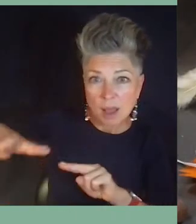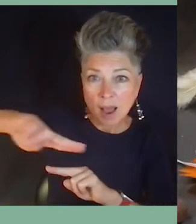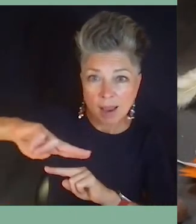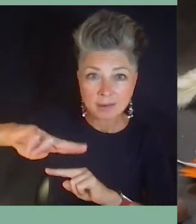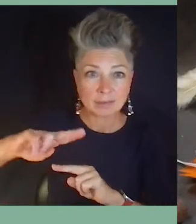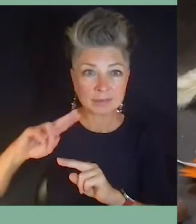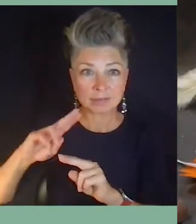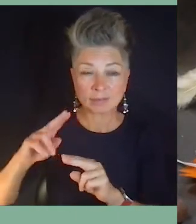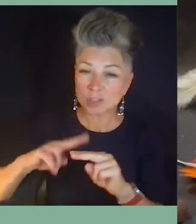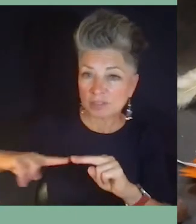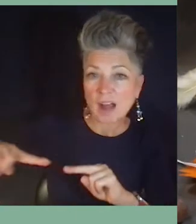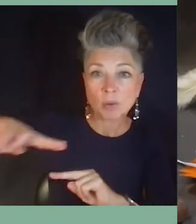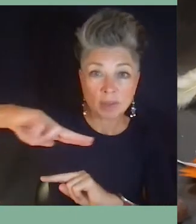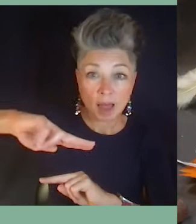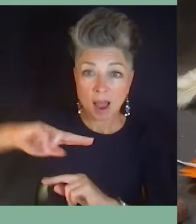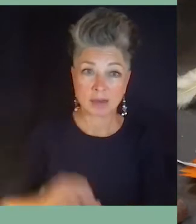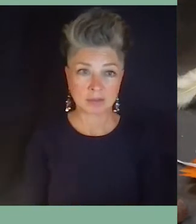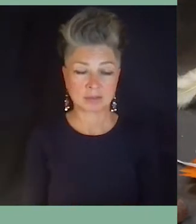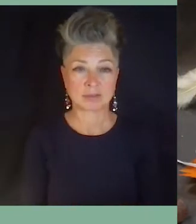Just follow the line.